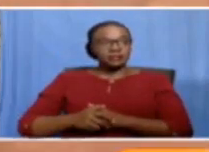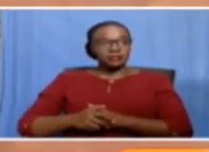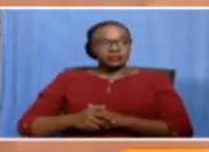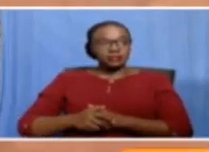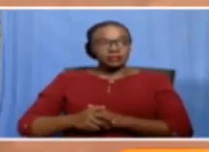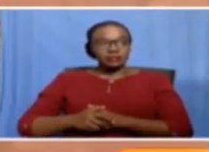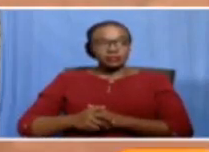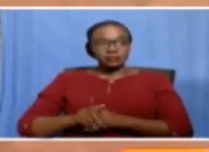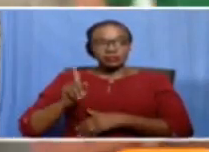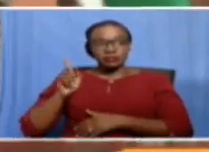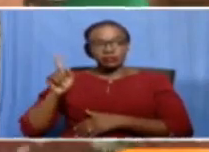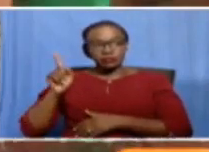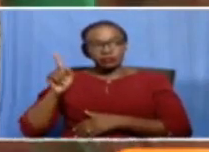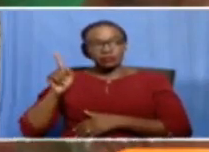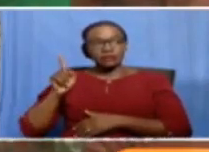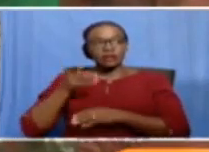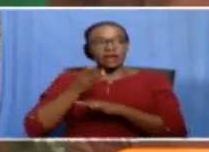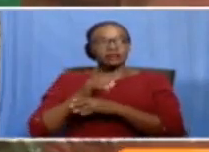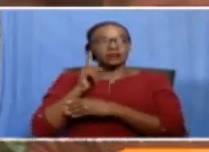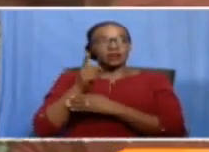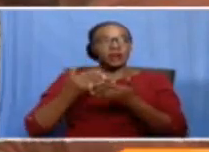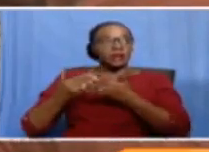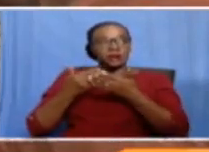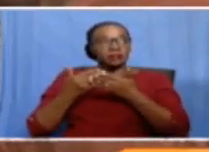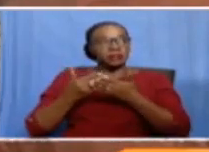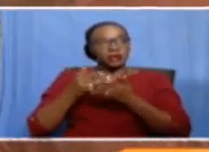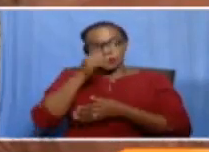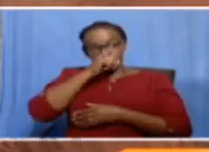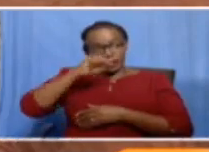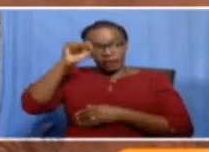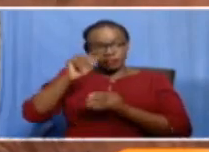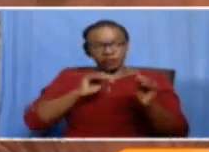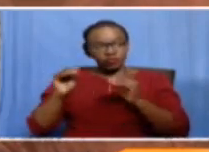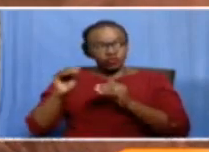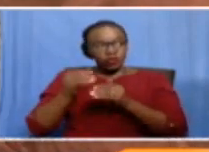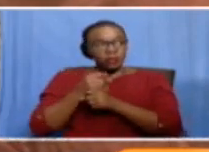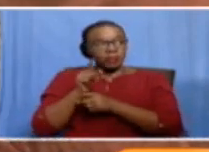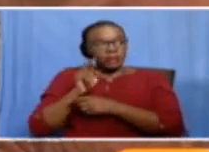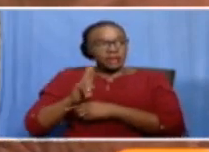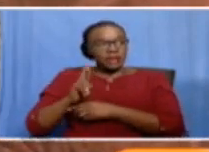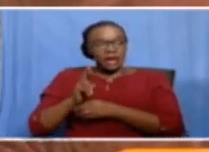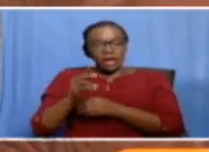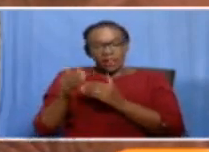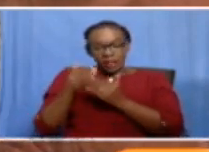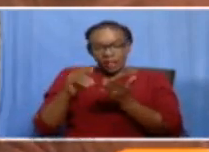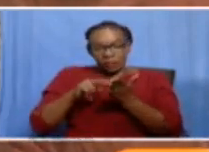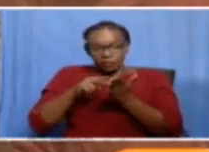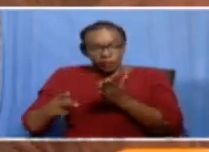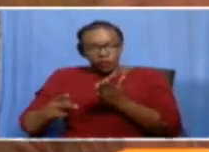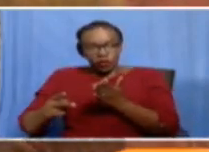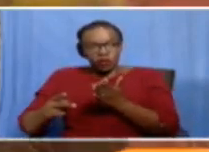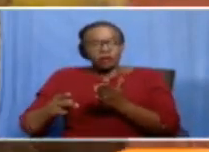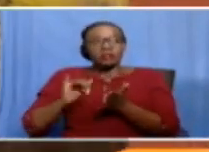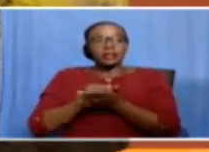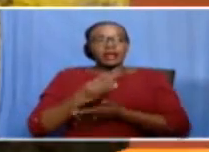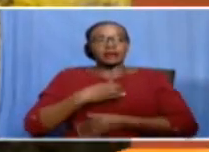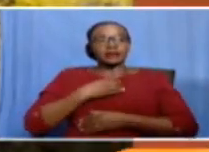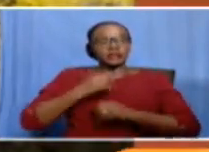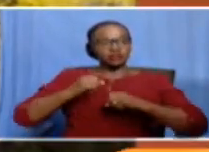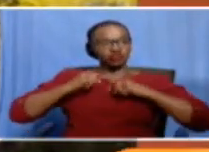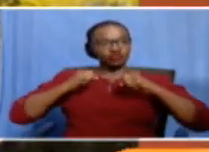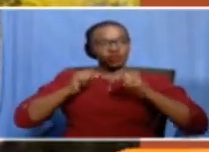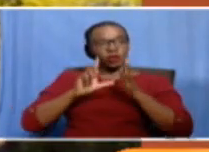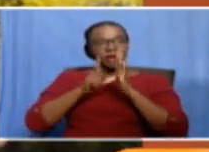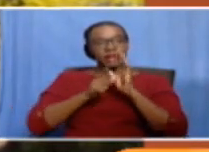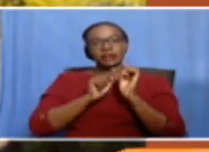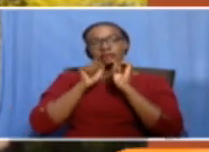Mrs. Trump chuckled after one of the baby elephants moved suddenly, causing her to almost lose her footing. The visiting dignitary later